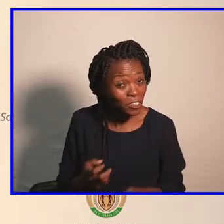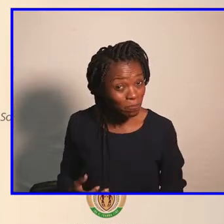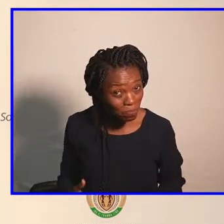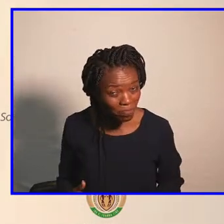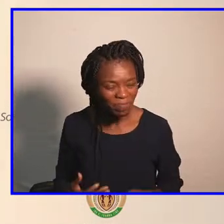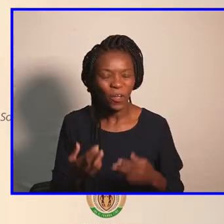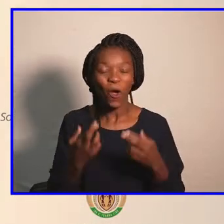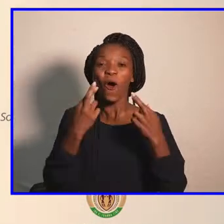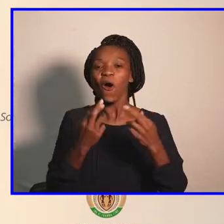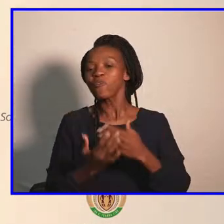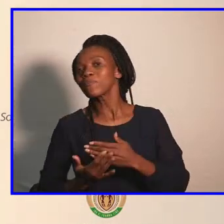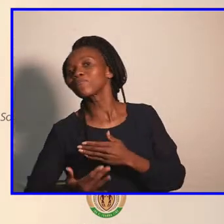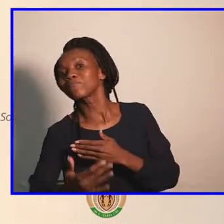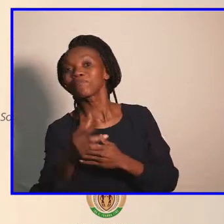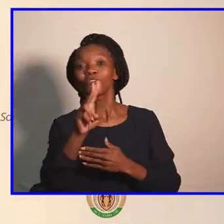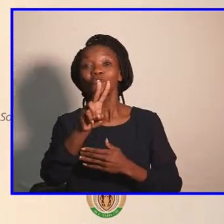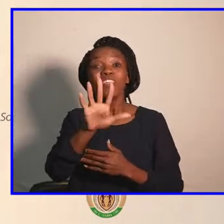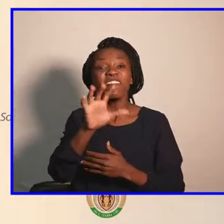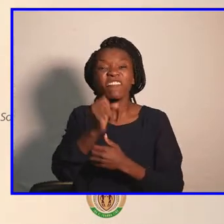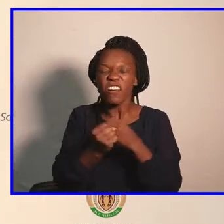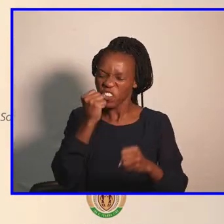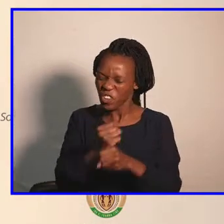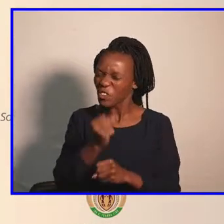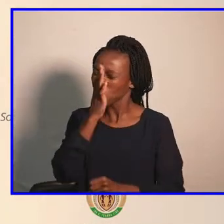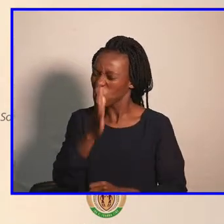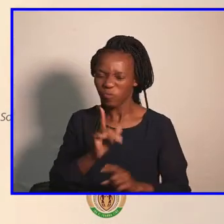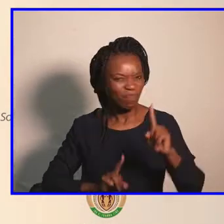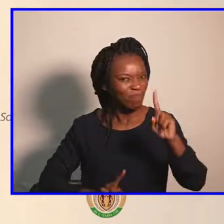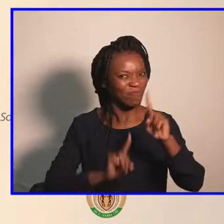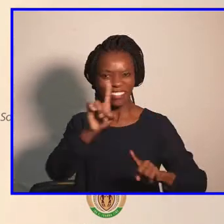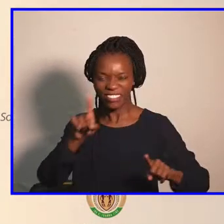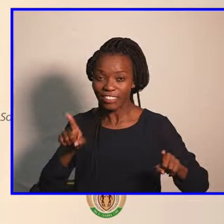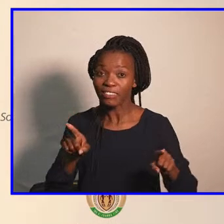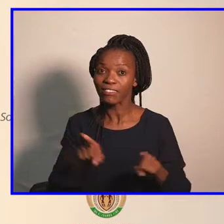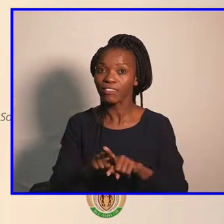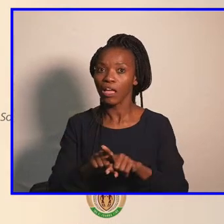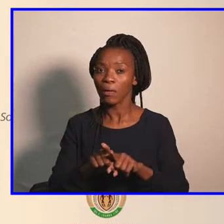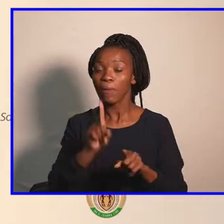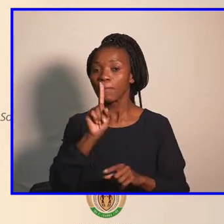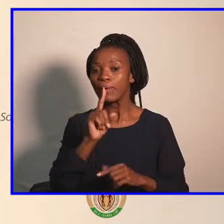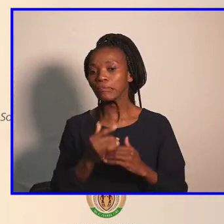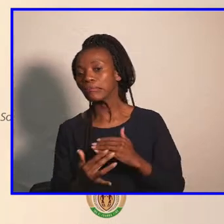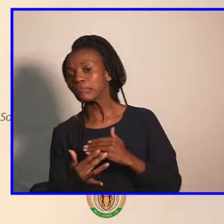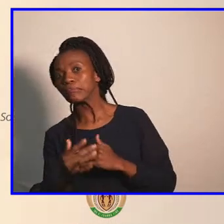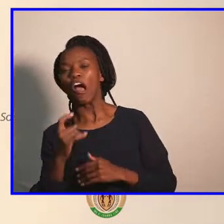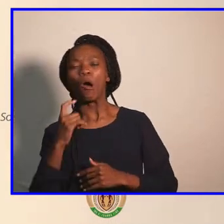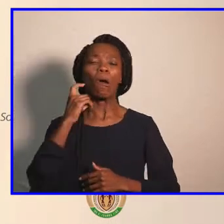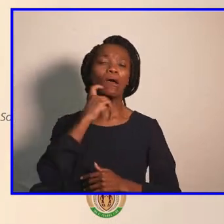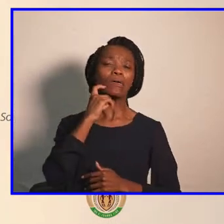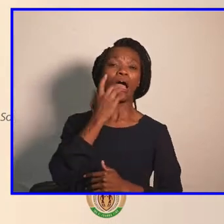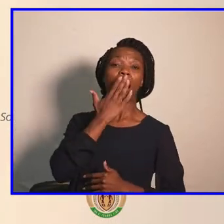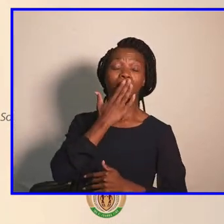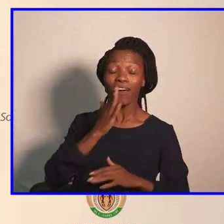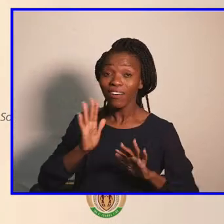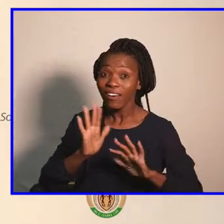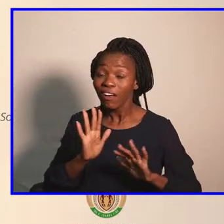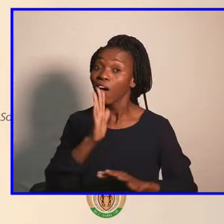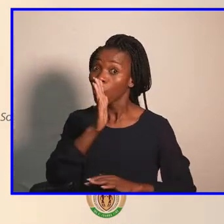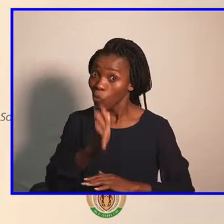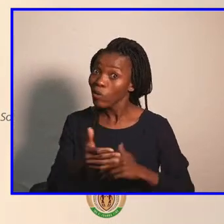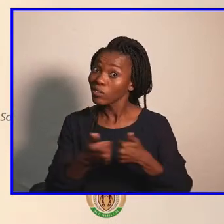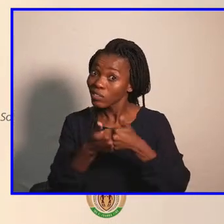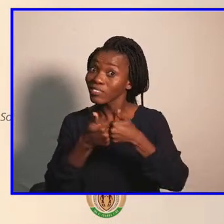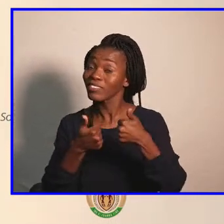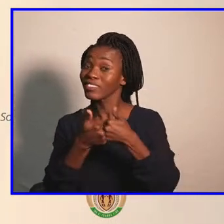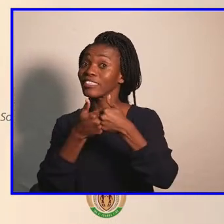years will be equally successful, but the road ahead is not without its challenges. The period of